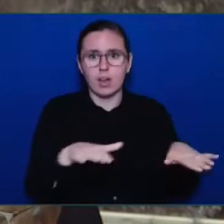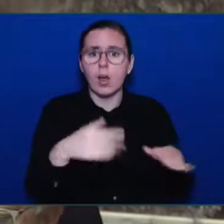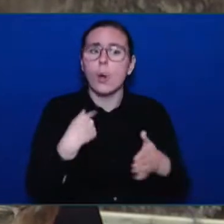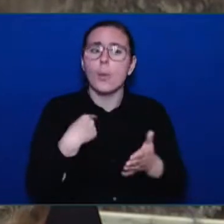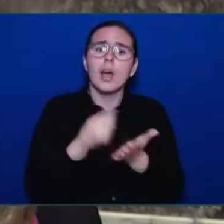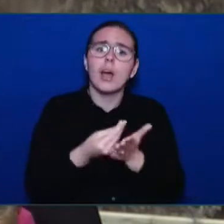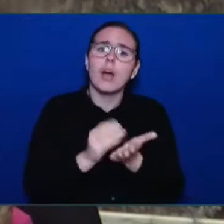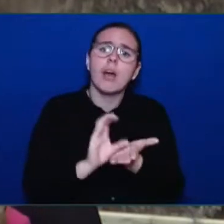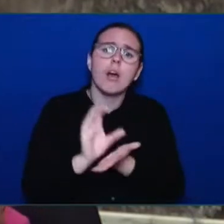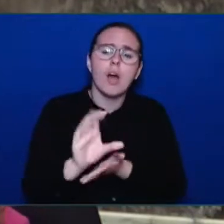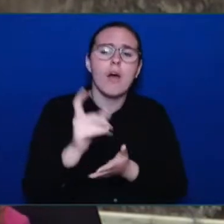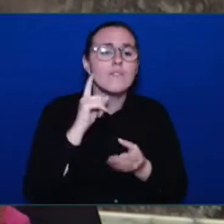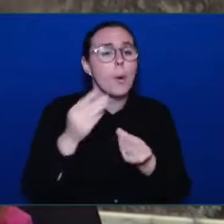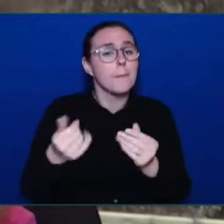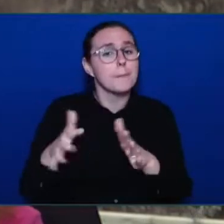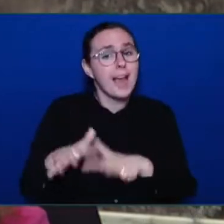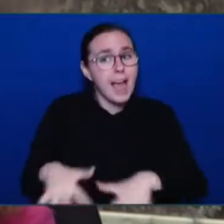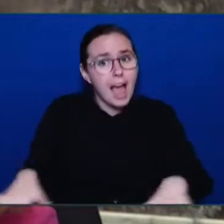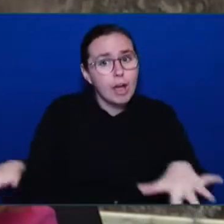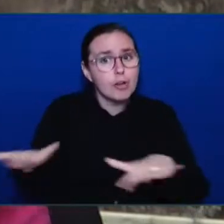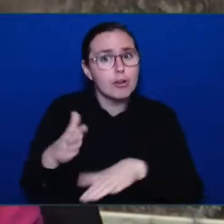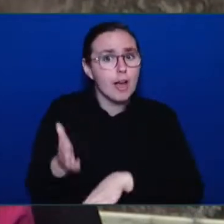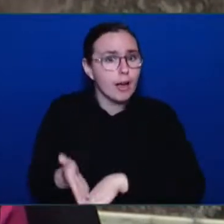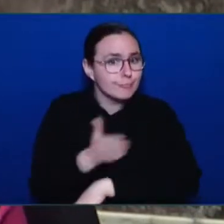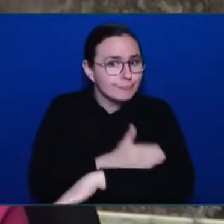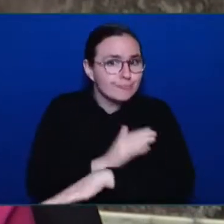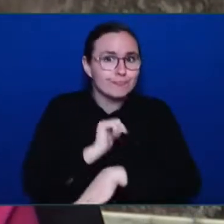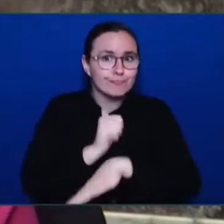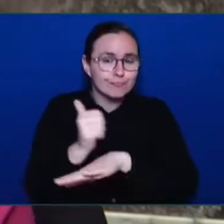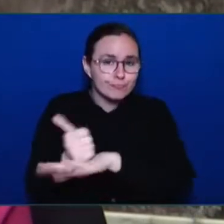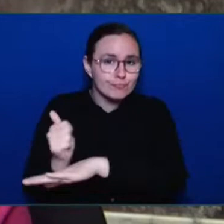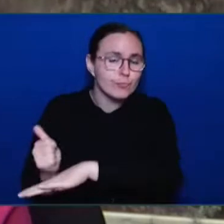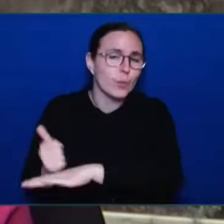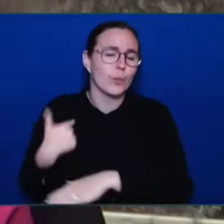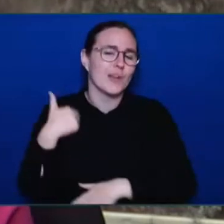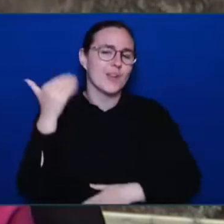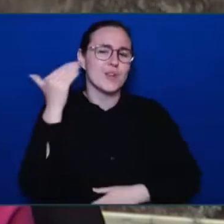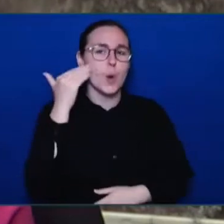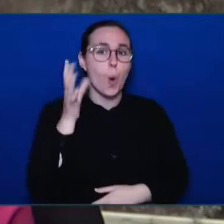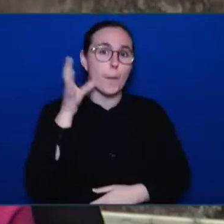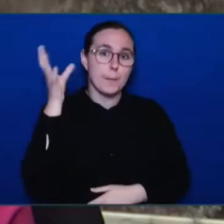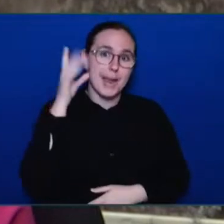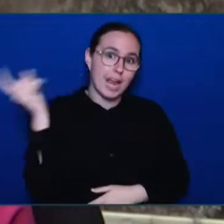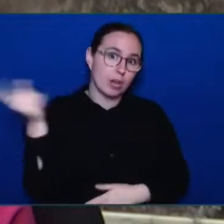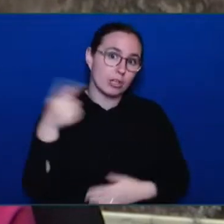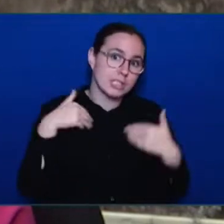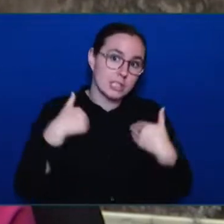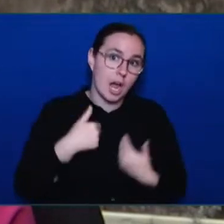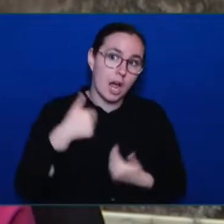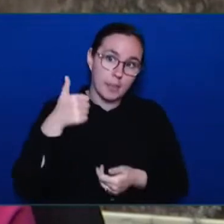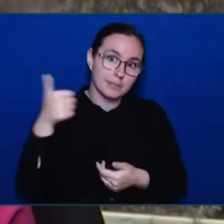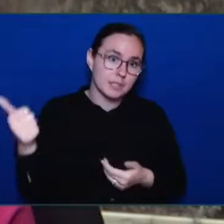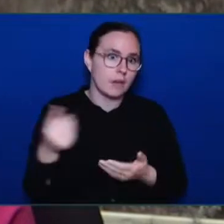system, and parents were tired of having to fundraise for playgrounds. That's why we are funding development of playgrounds. That's why we're funding fully school buses and